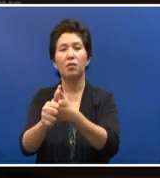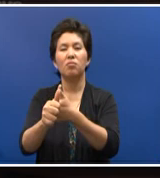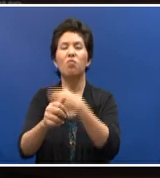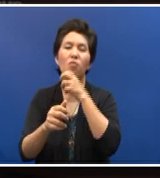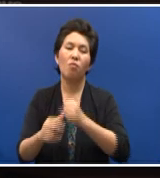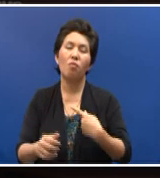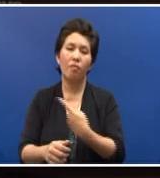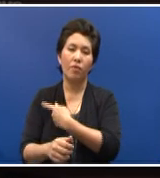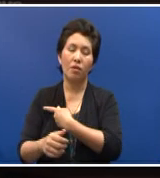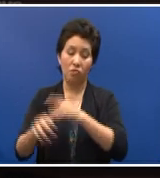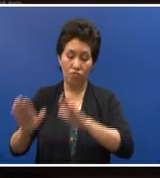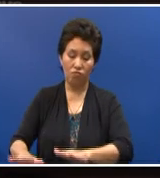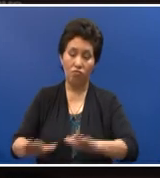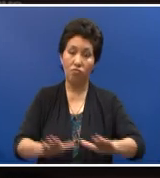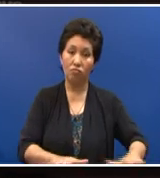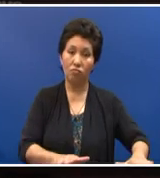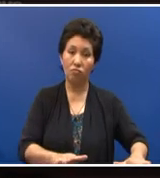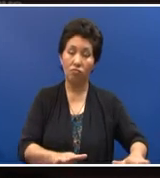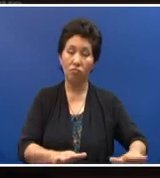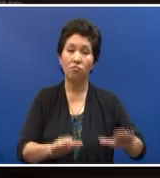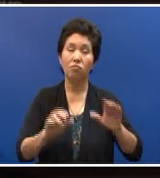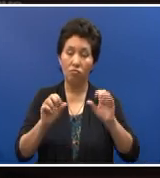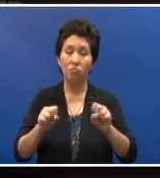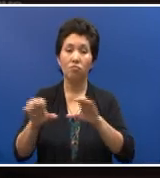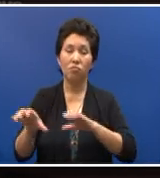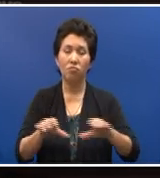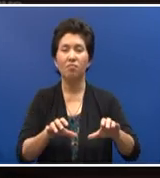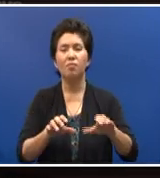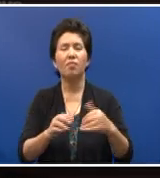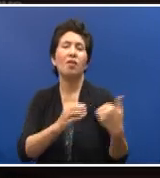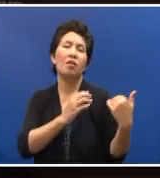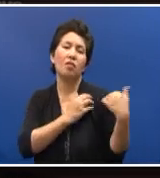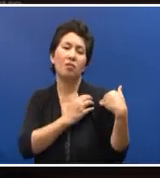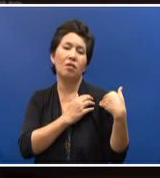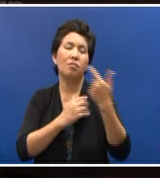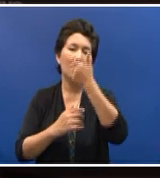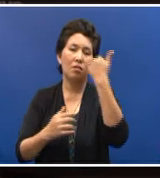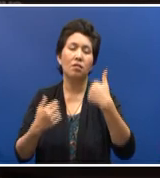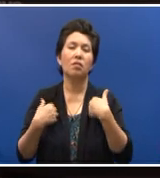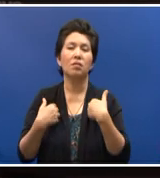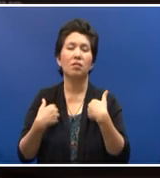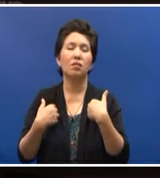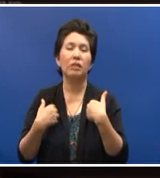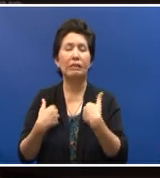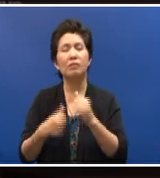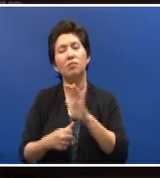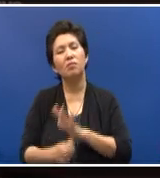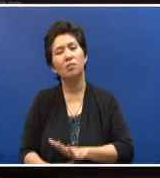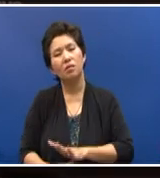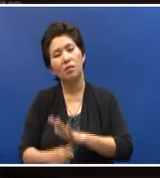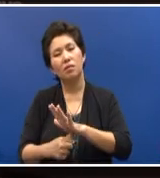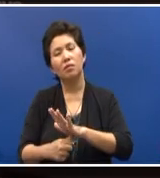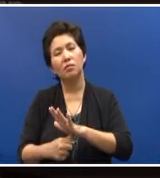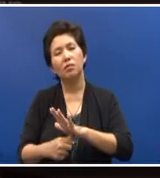usually children are exempted from performing adult tasks, okay, because they have lack physical strength and necessary